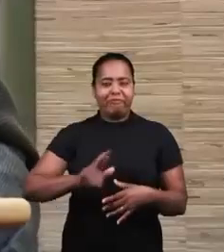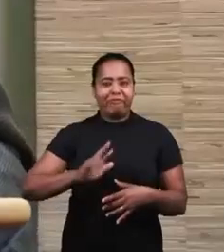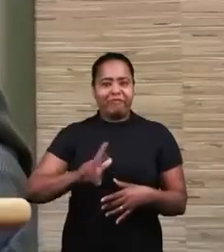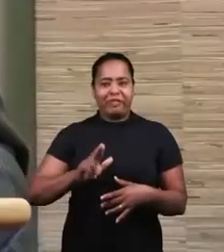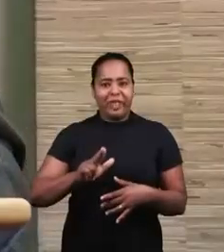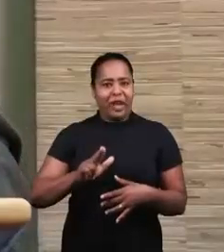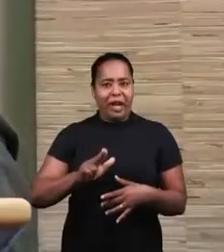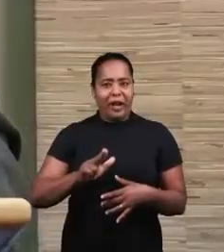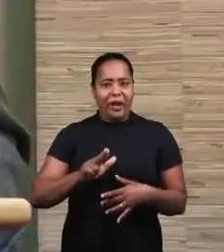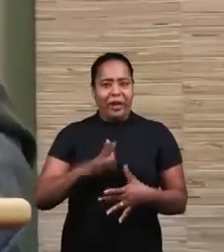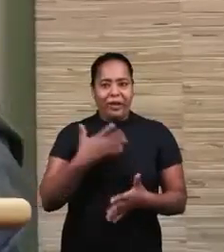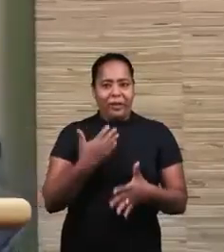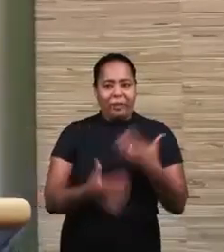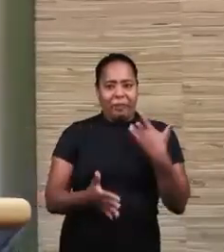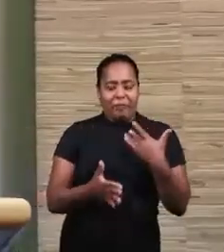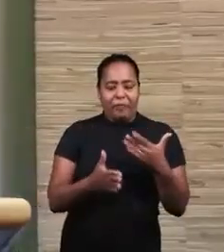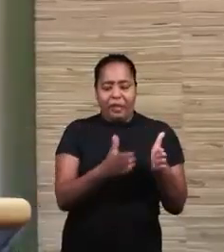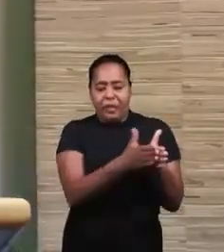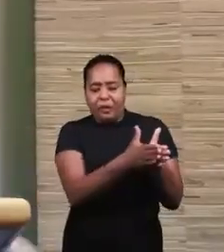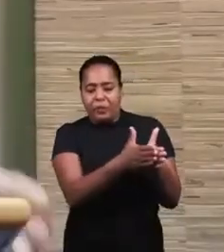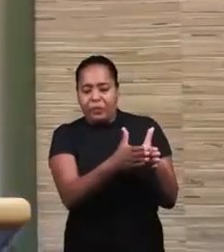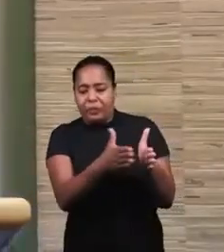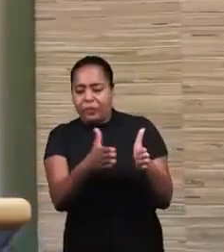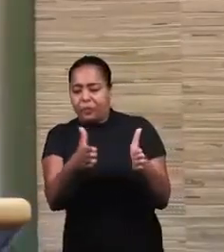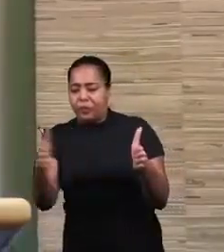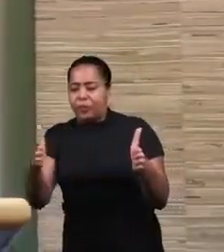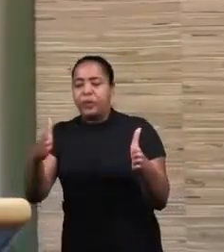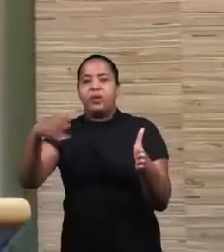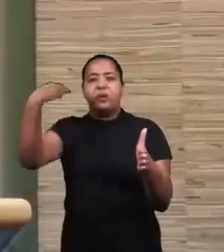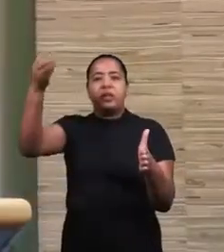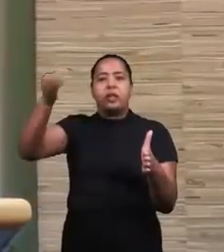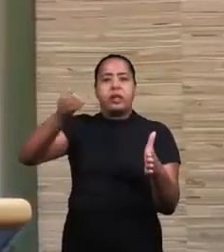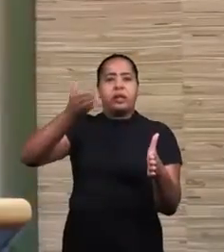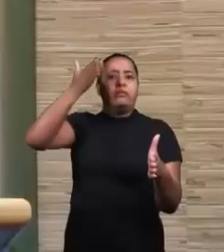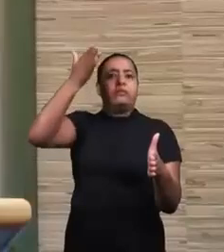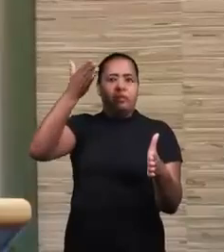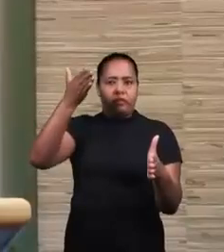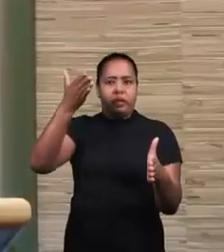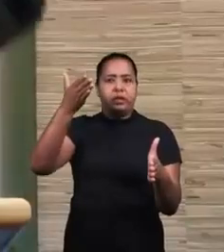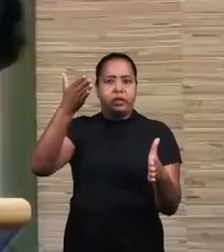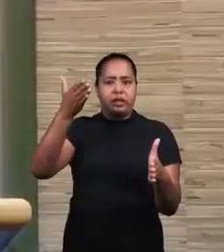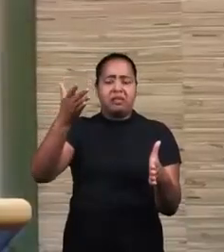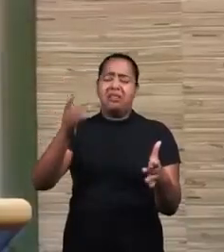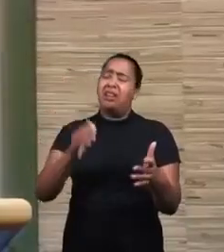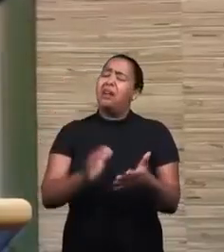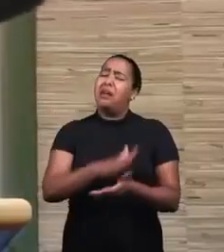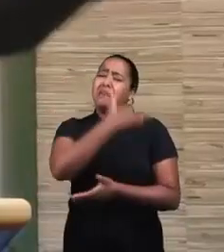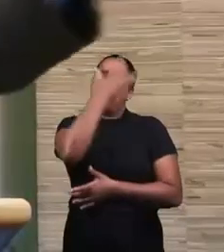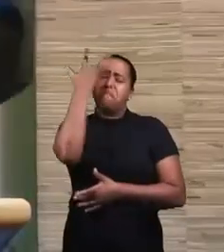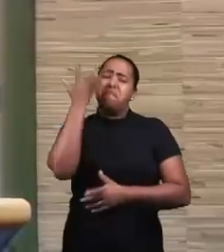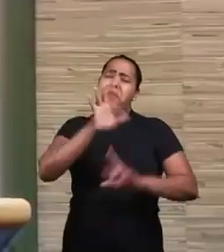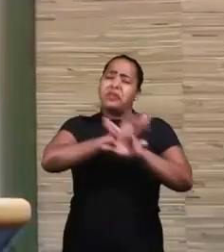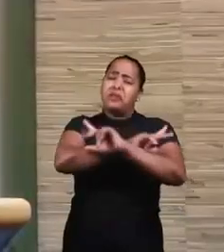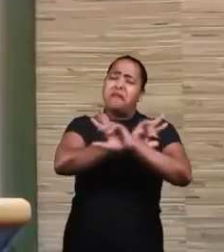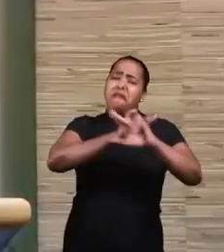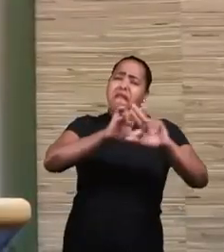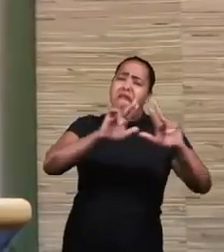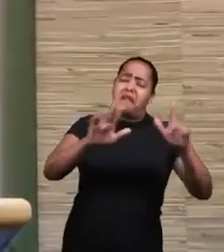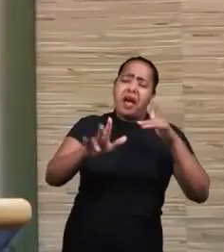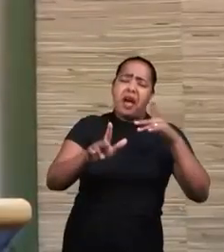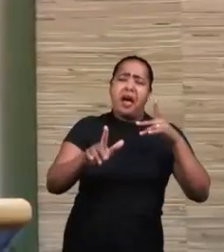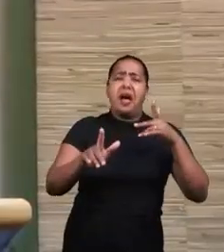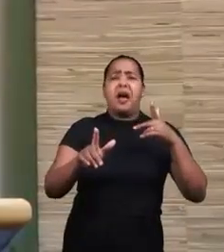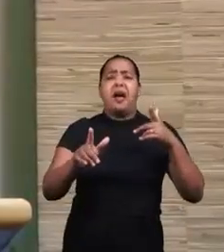you totally lose the sequence of the revelation. You're going to find many people questioning and